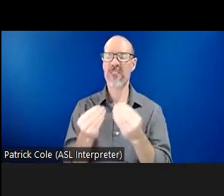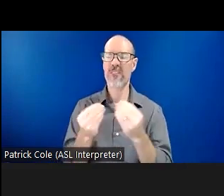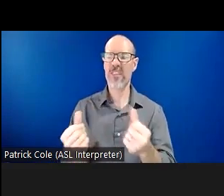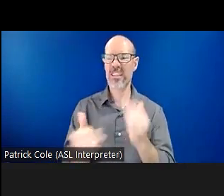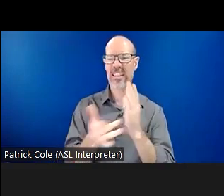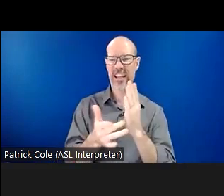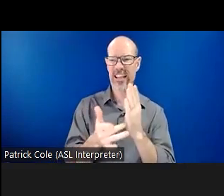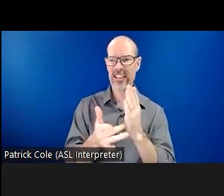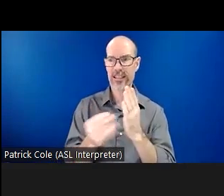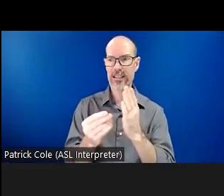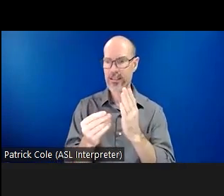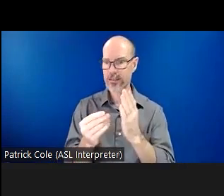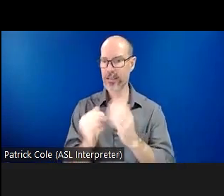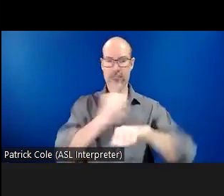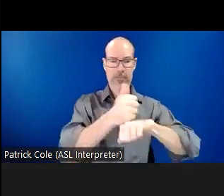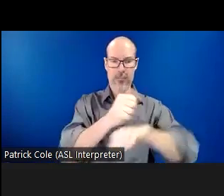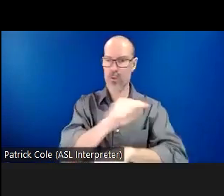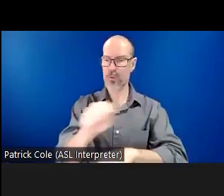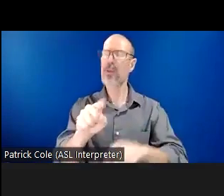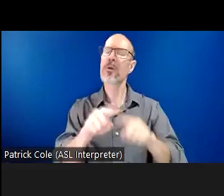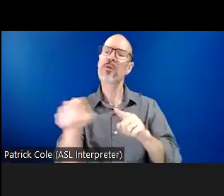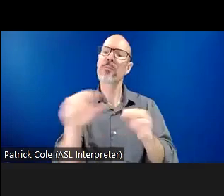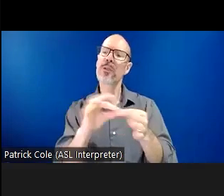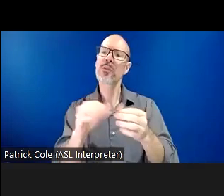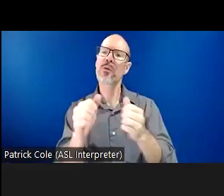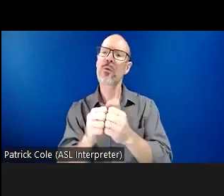You mentioned with air source heat pump procurement